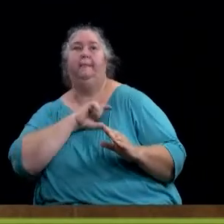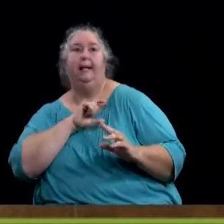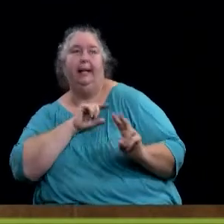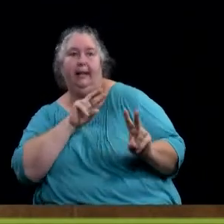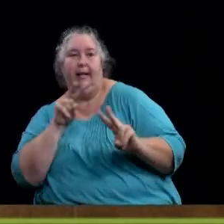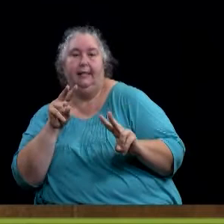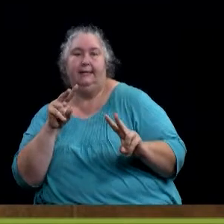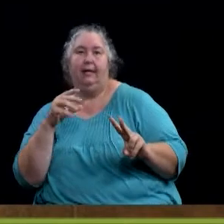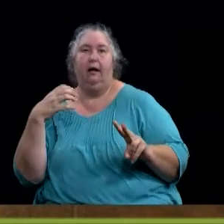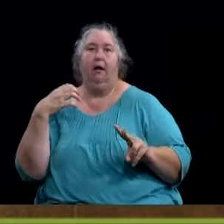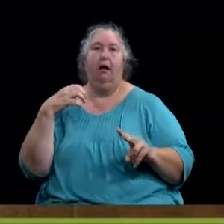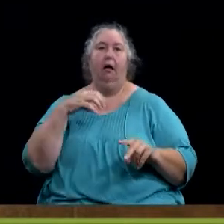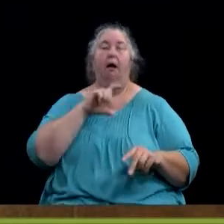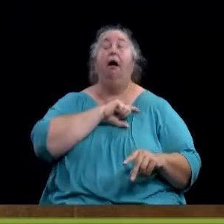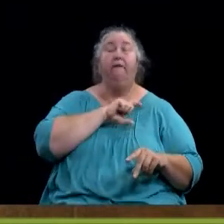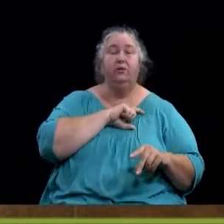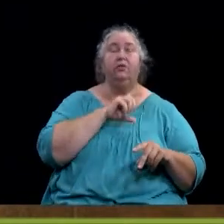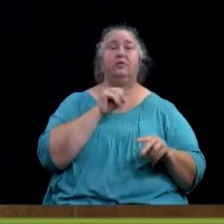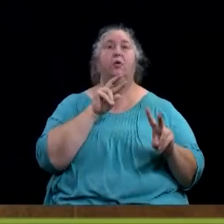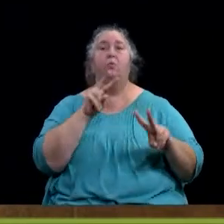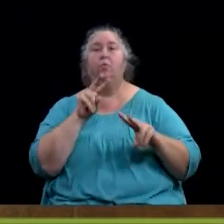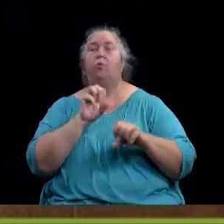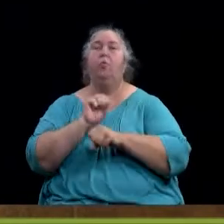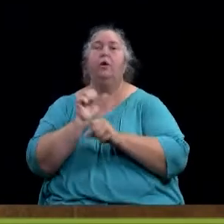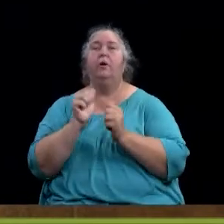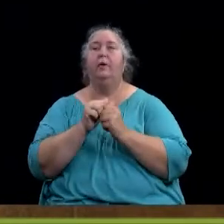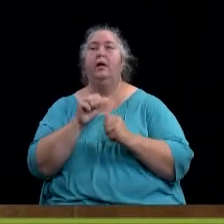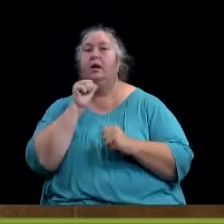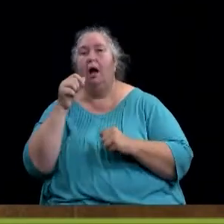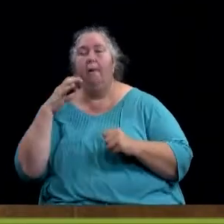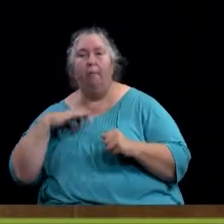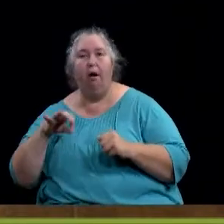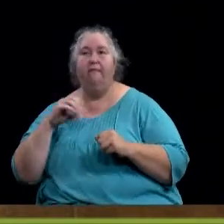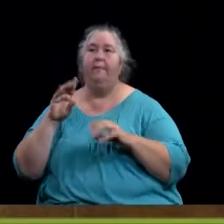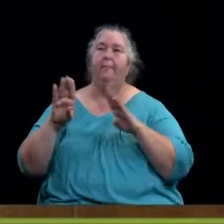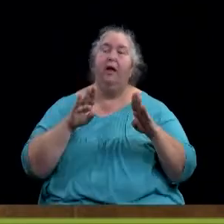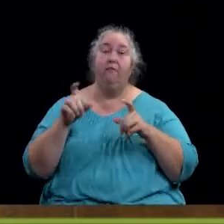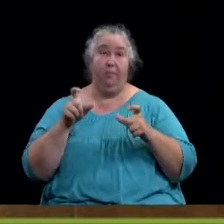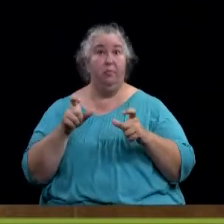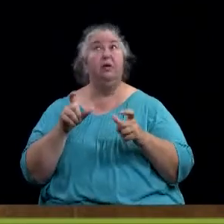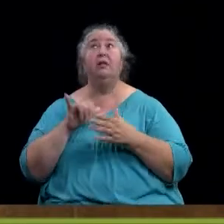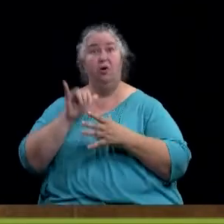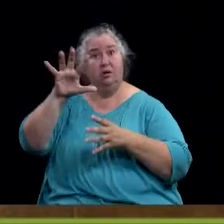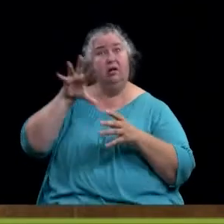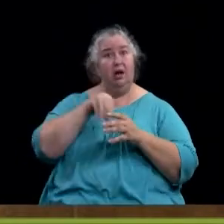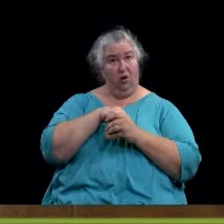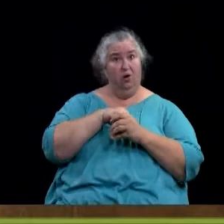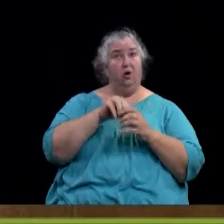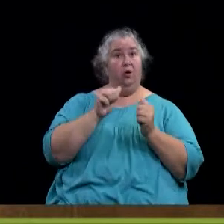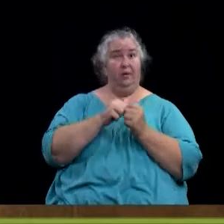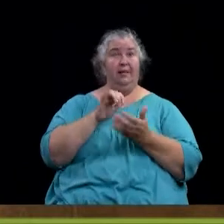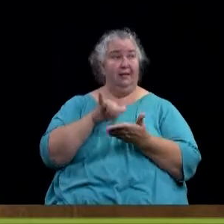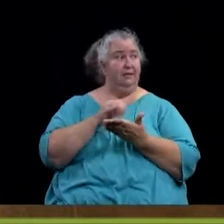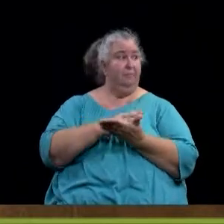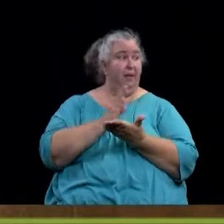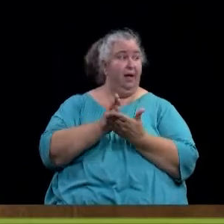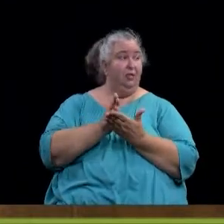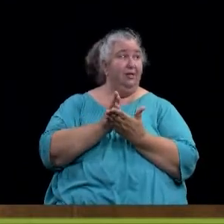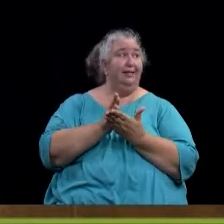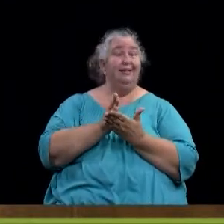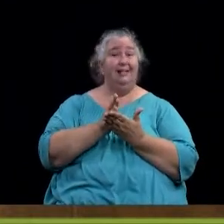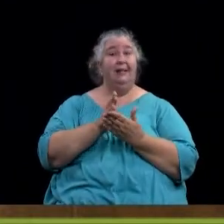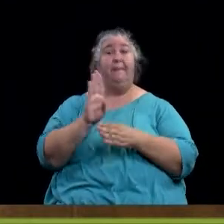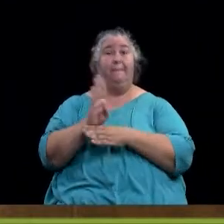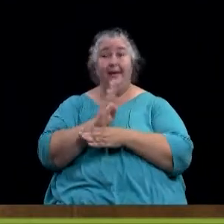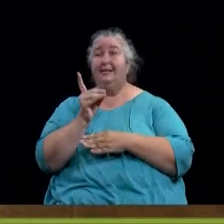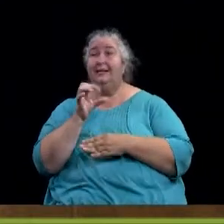health management. Those are all things that have been included within this budget. Our business owners, making sure that they have educational resources that they